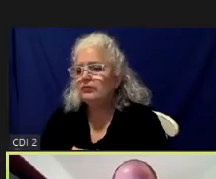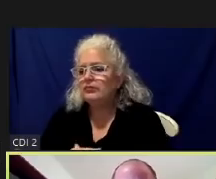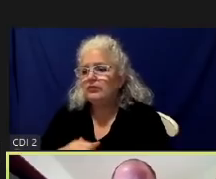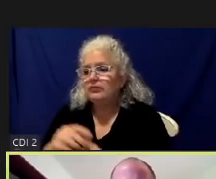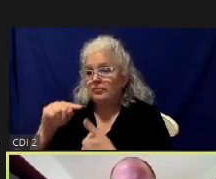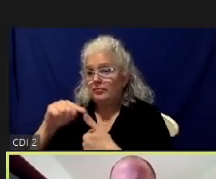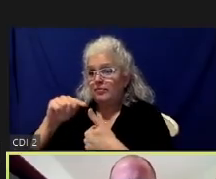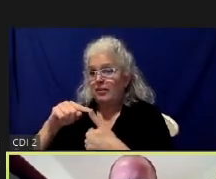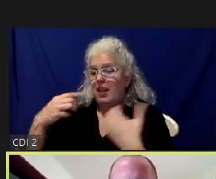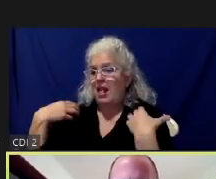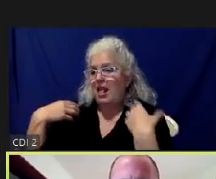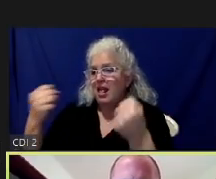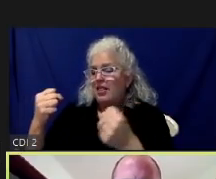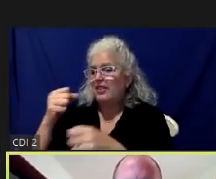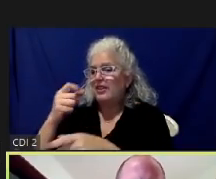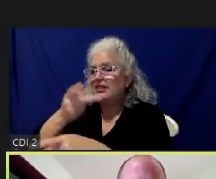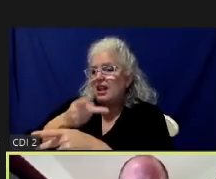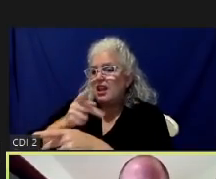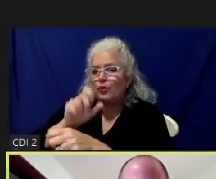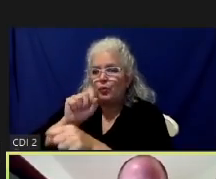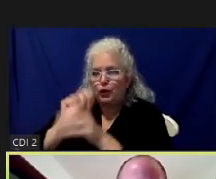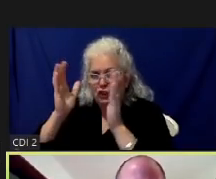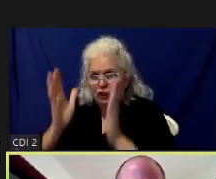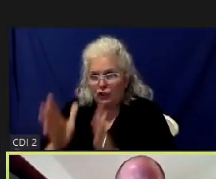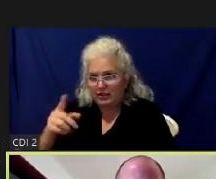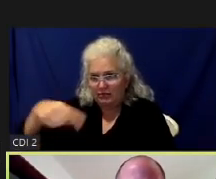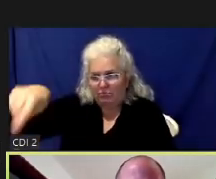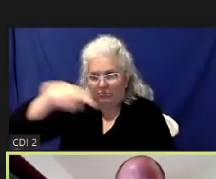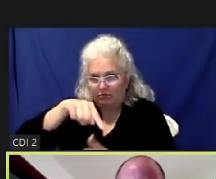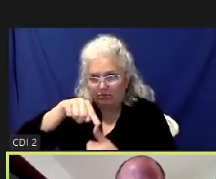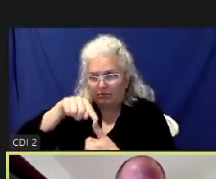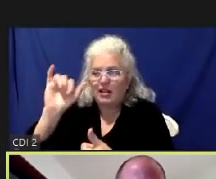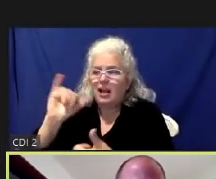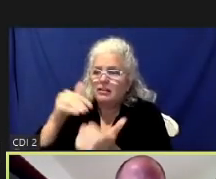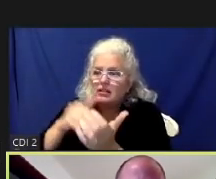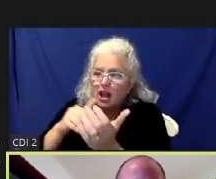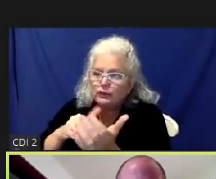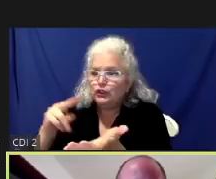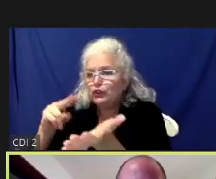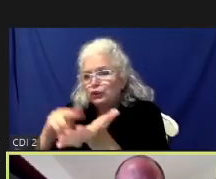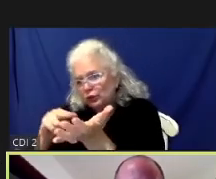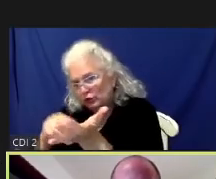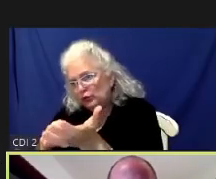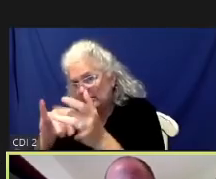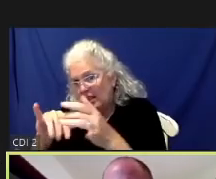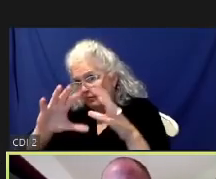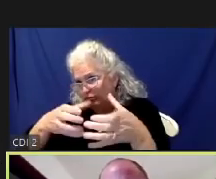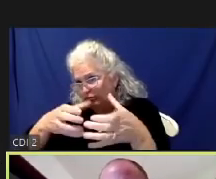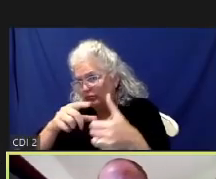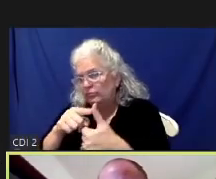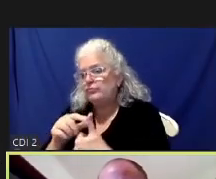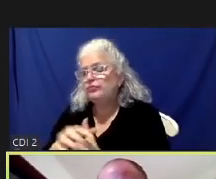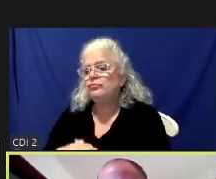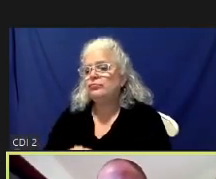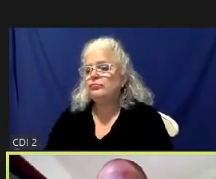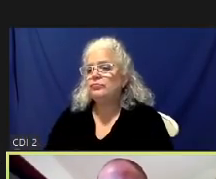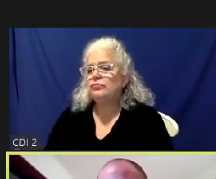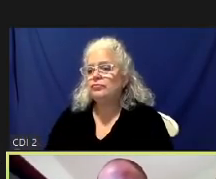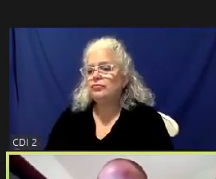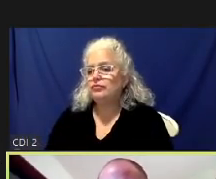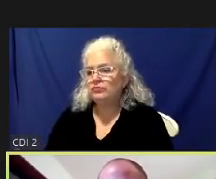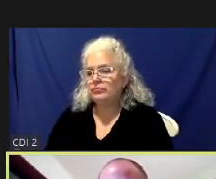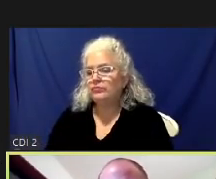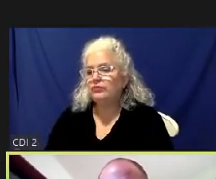sure we've spent some time with folks in this town hall before. So I'm sure many of you